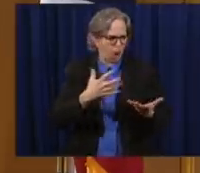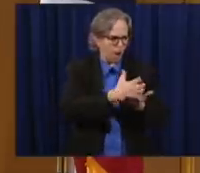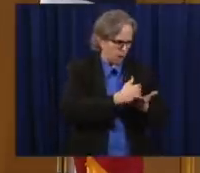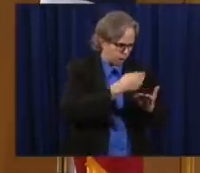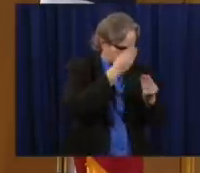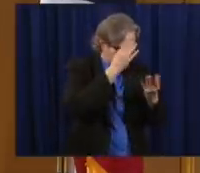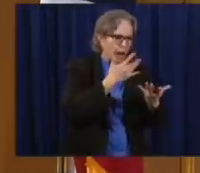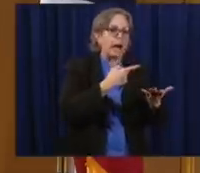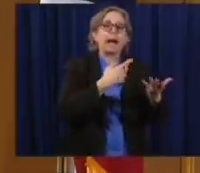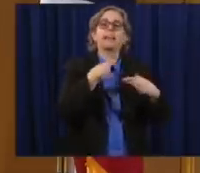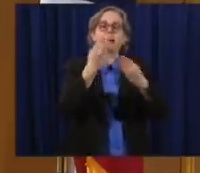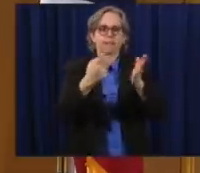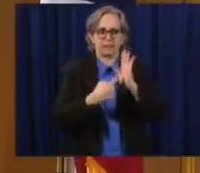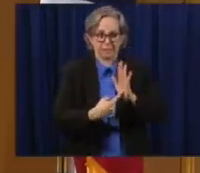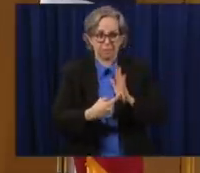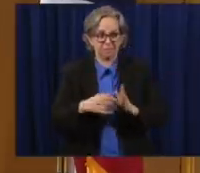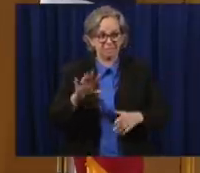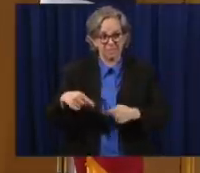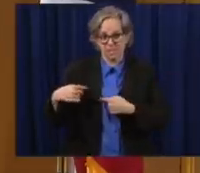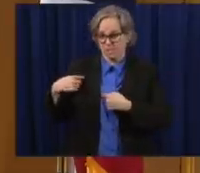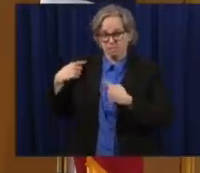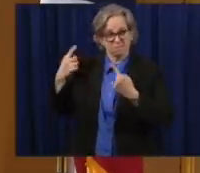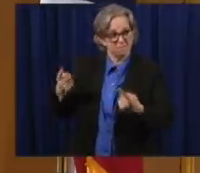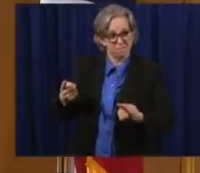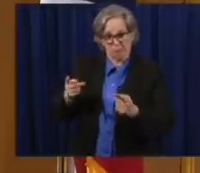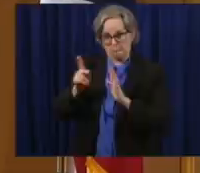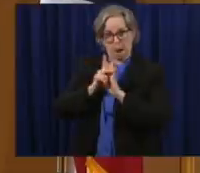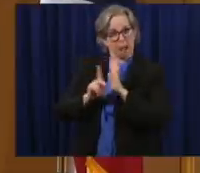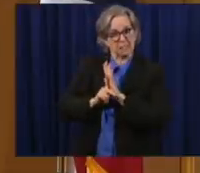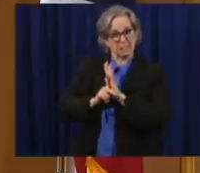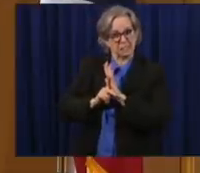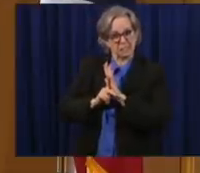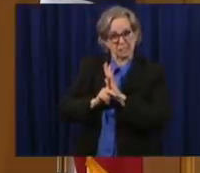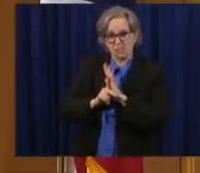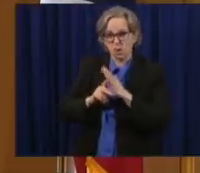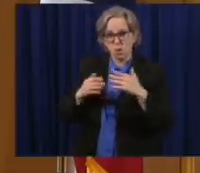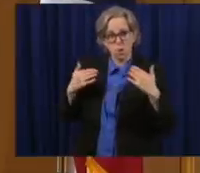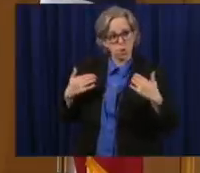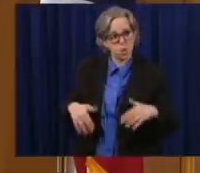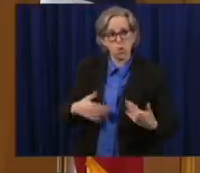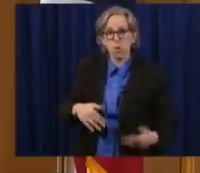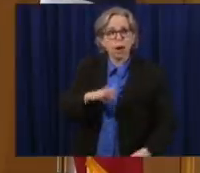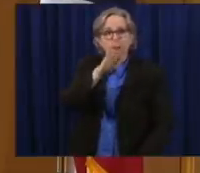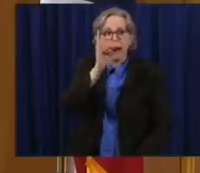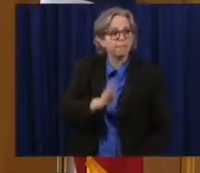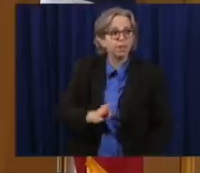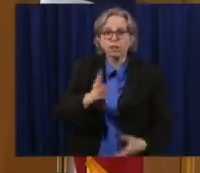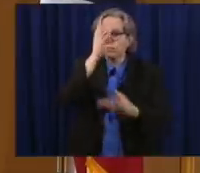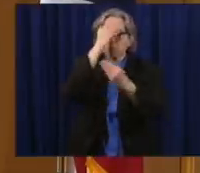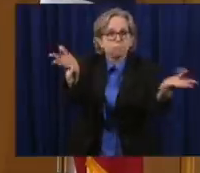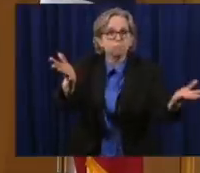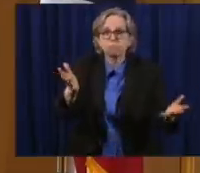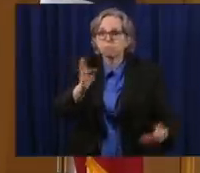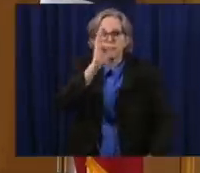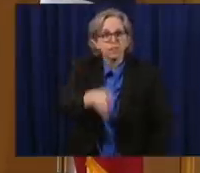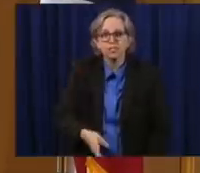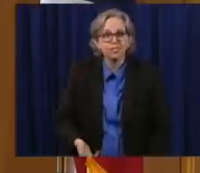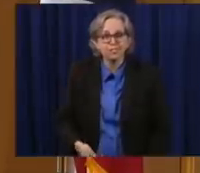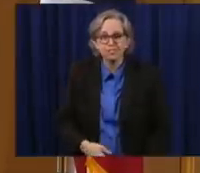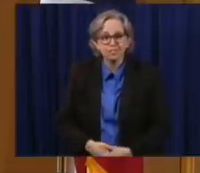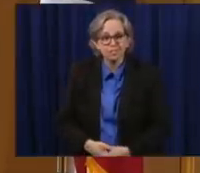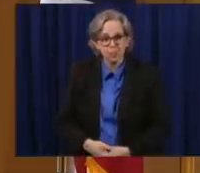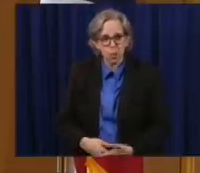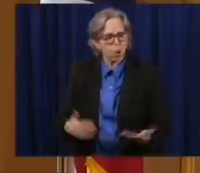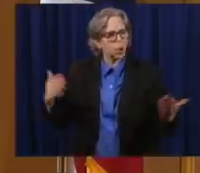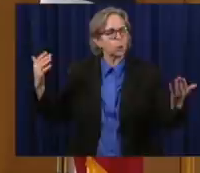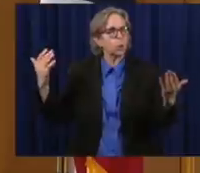historic policy has been. And the historic policy has not been to release that. So again, we continue to push the envelope here. Don't